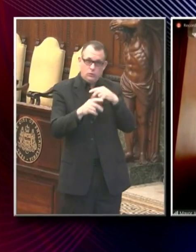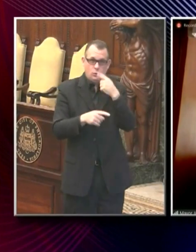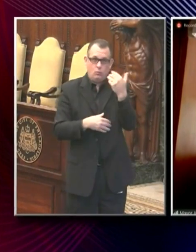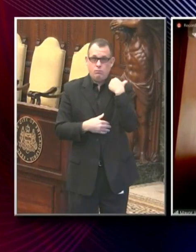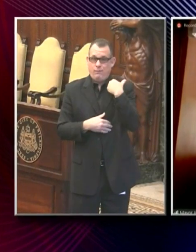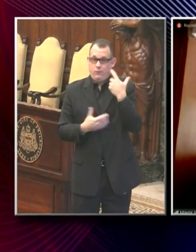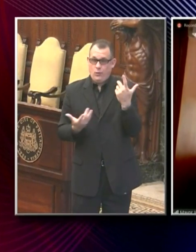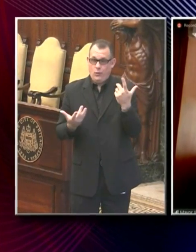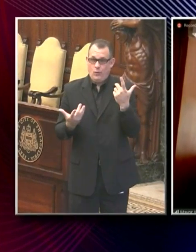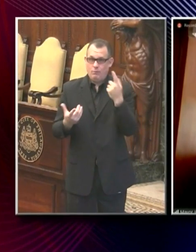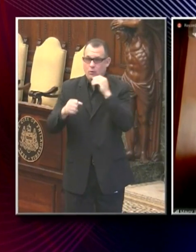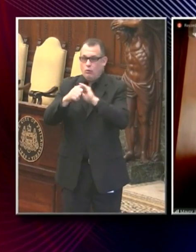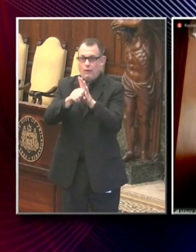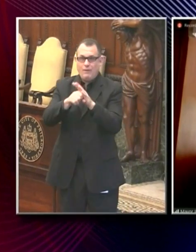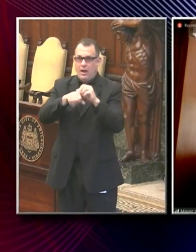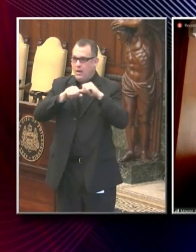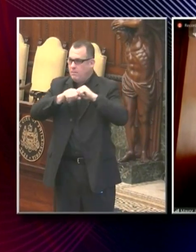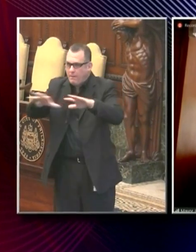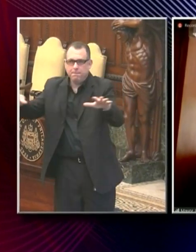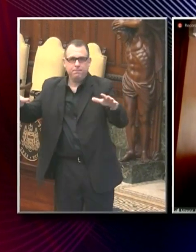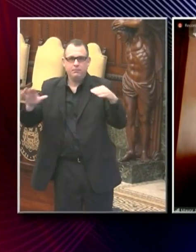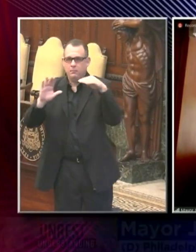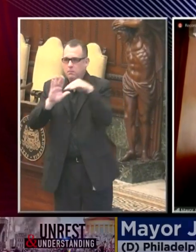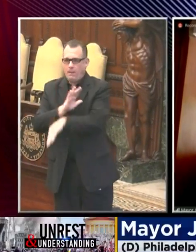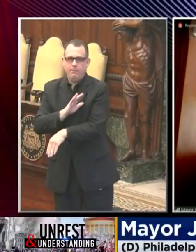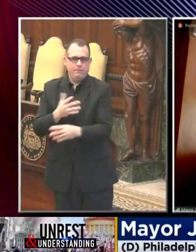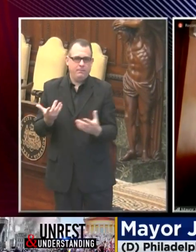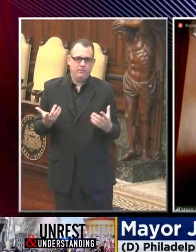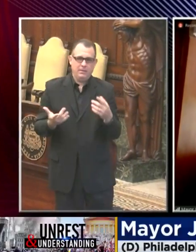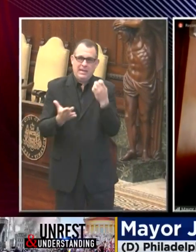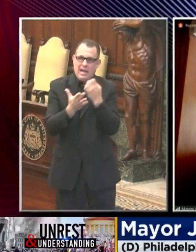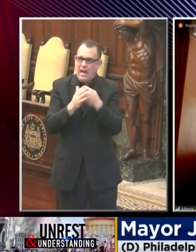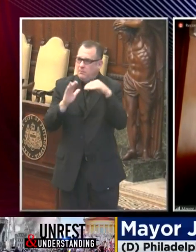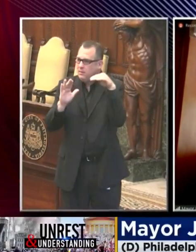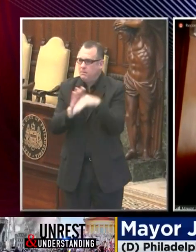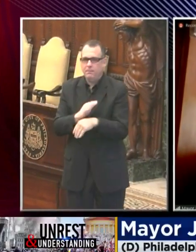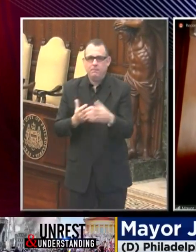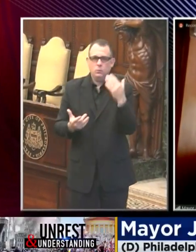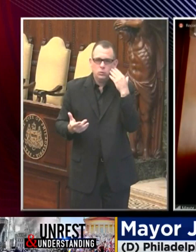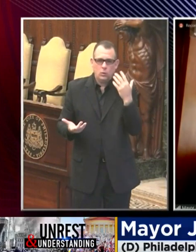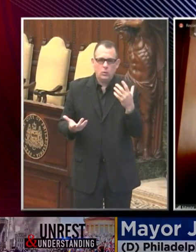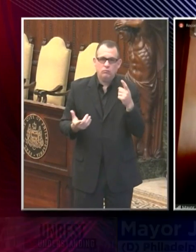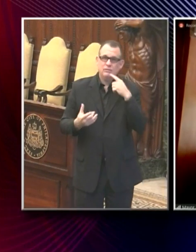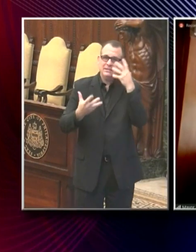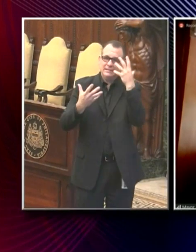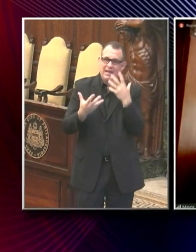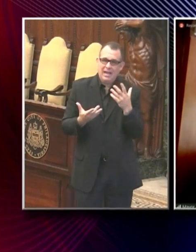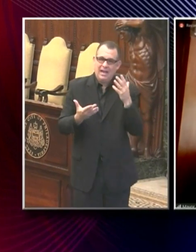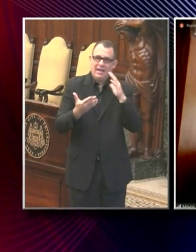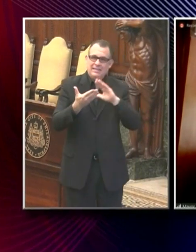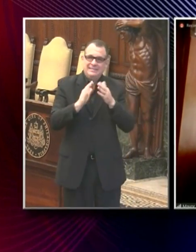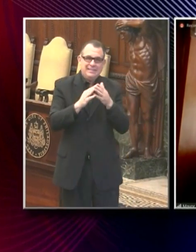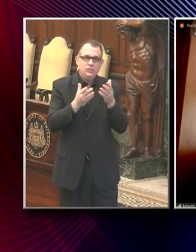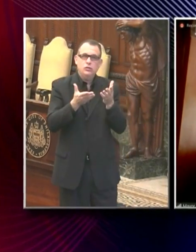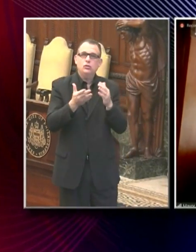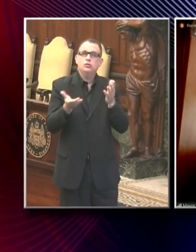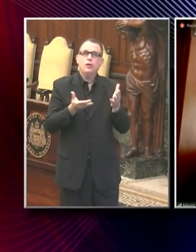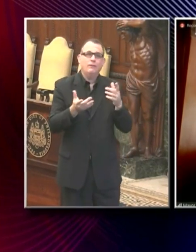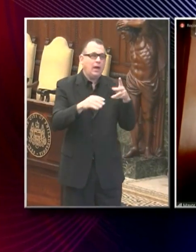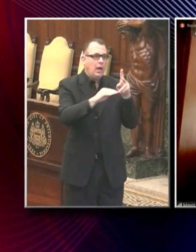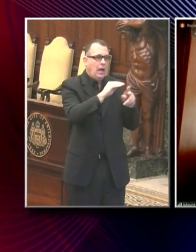final revised budget that will soon be heading his way. It pains me that this budget reduces some city services and eliminates hundreds of